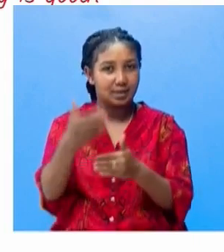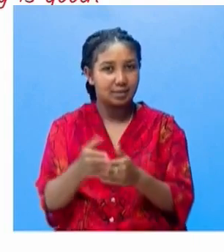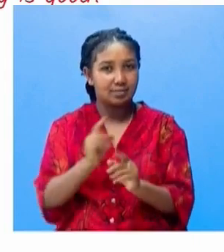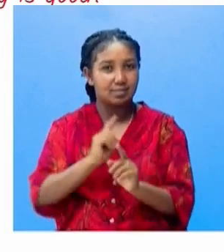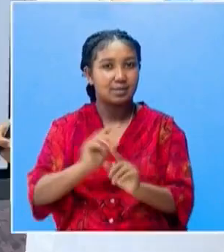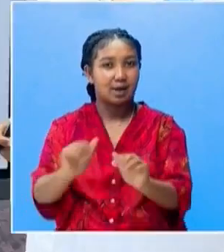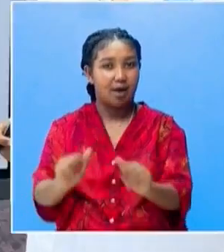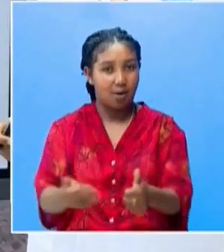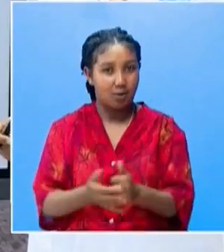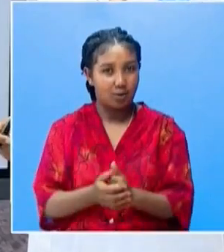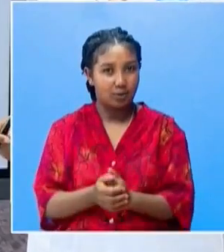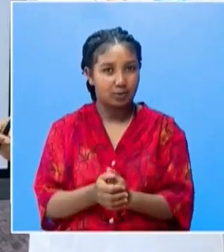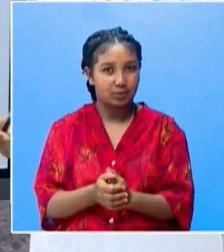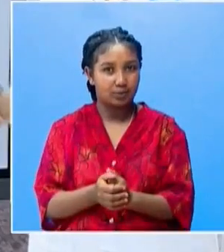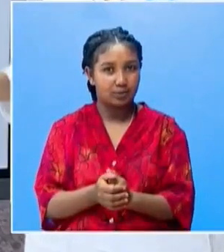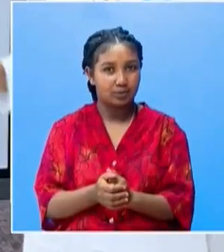say?